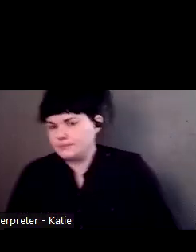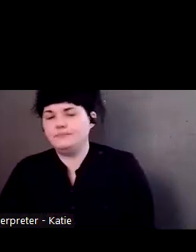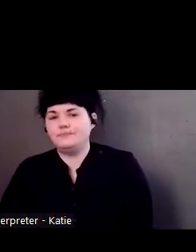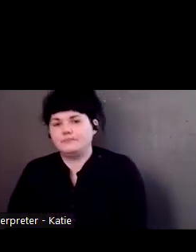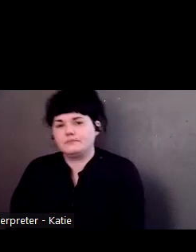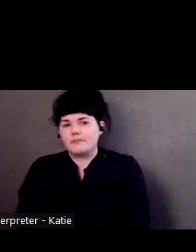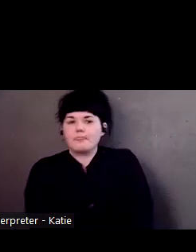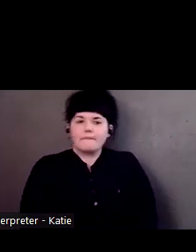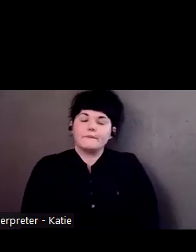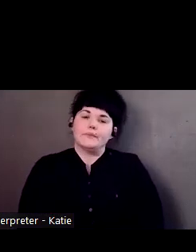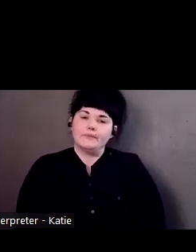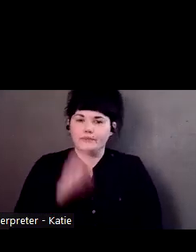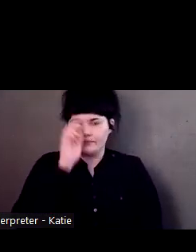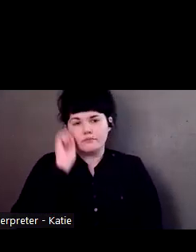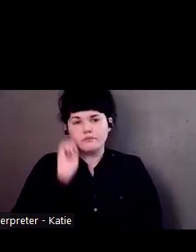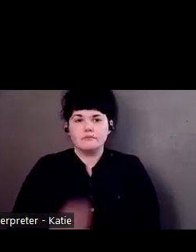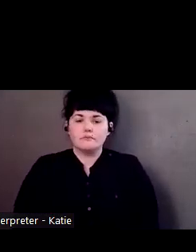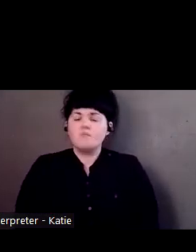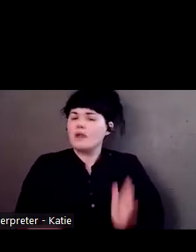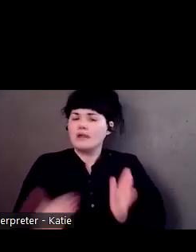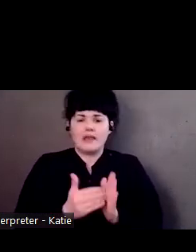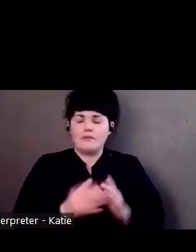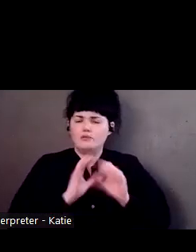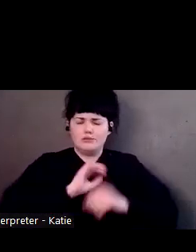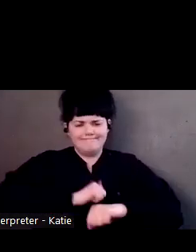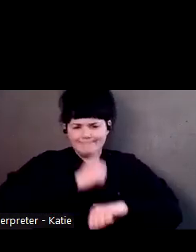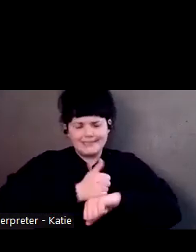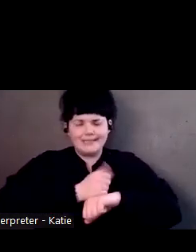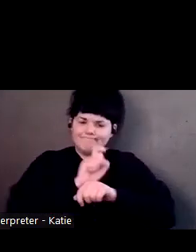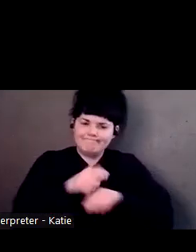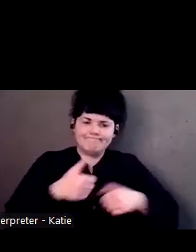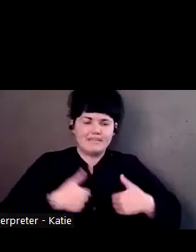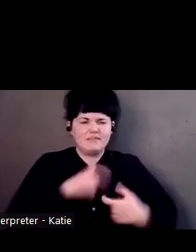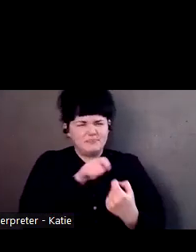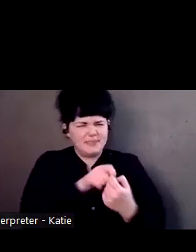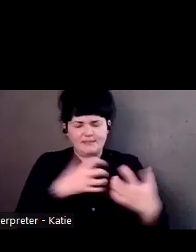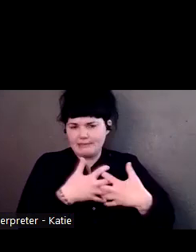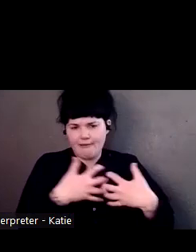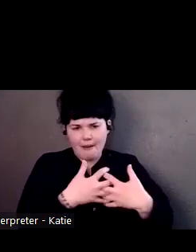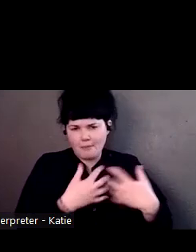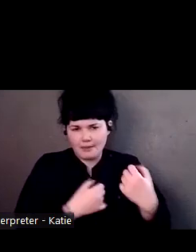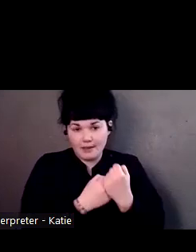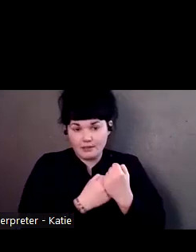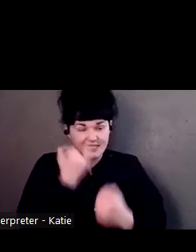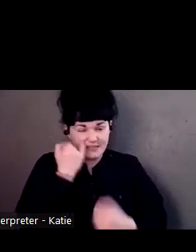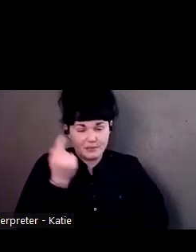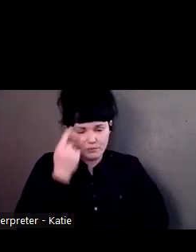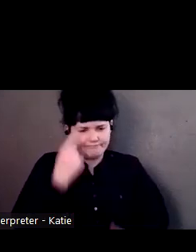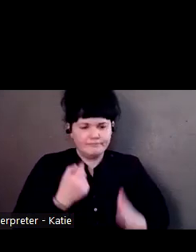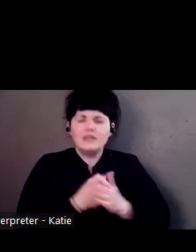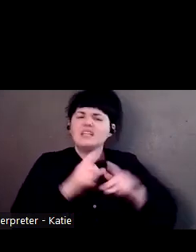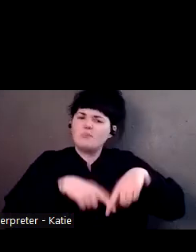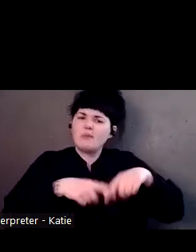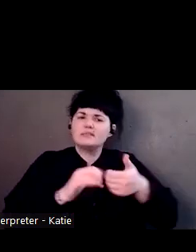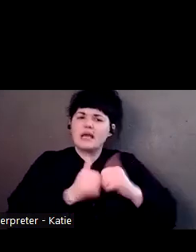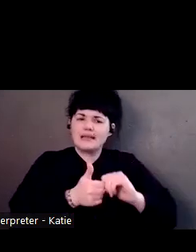Again, there are no set accommodations for an individual who has a stroke. Recommendations are based on how the injury affects the person and their ability